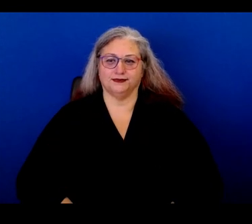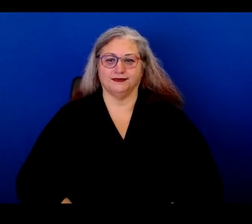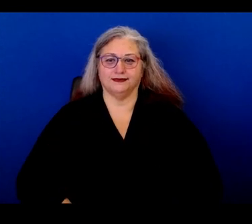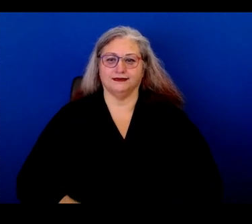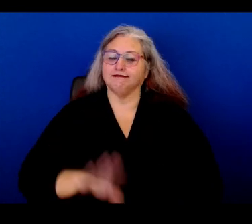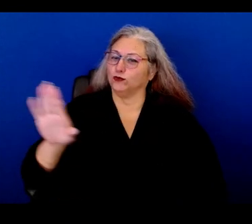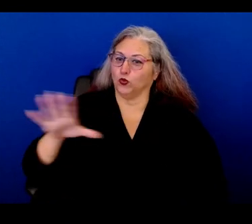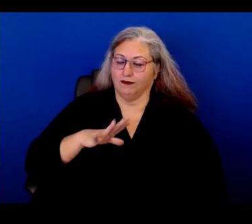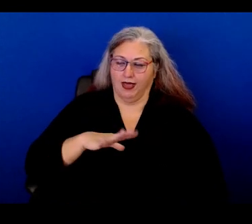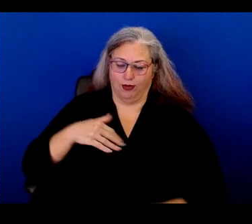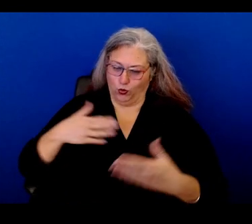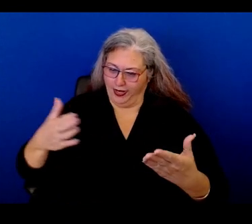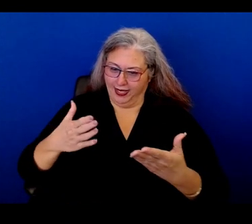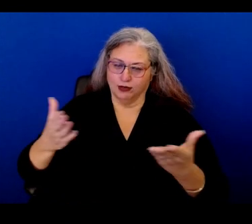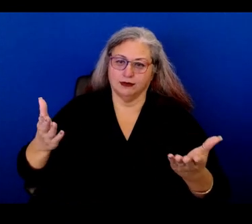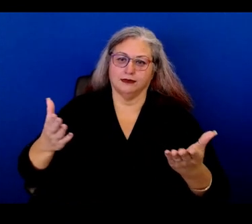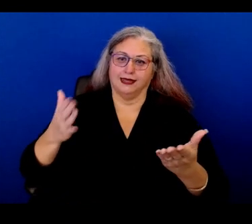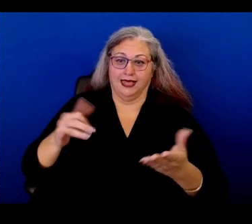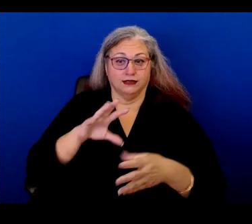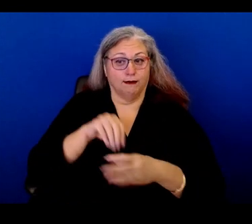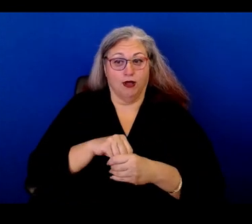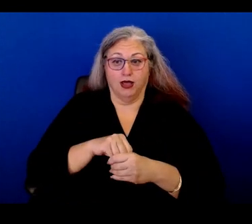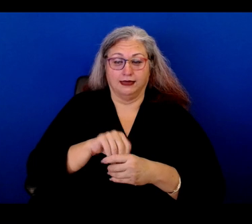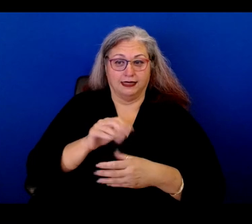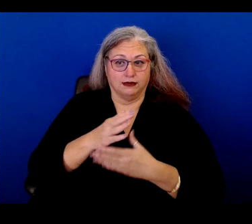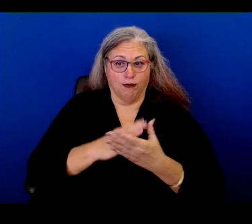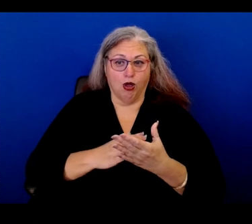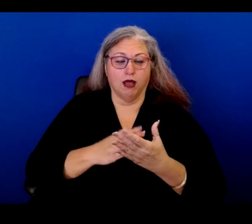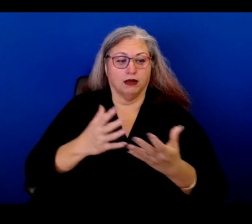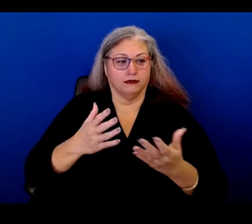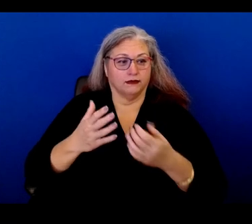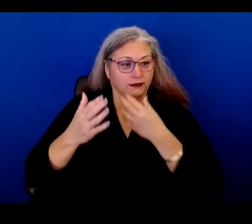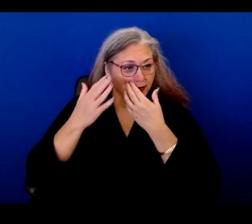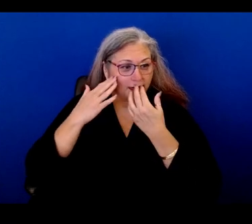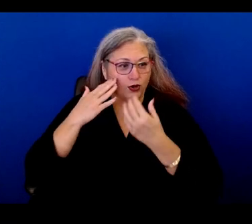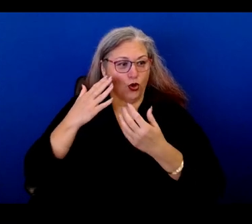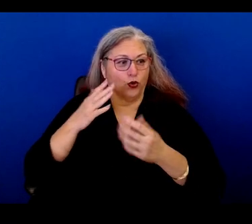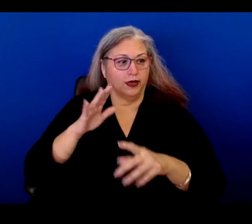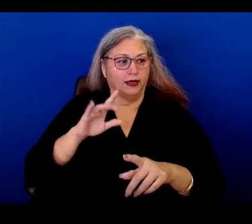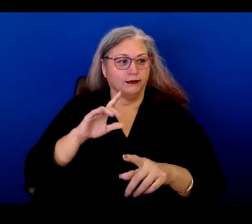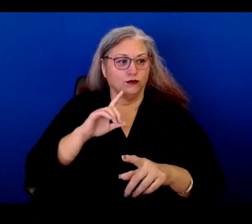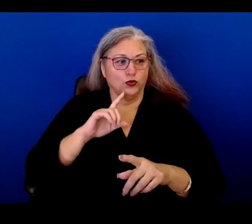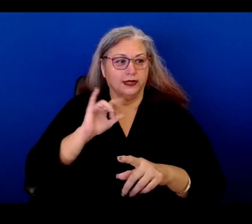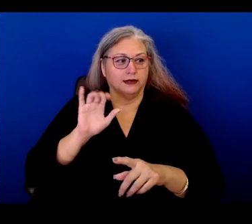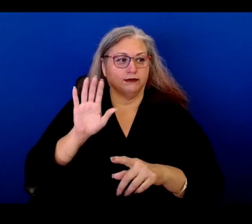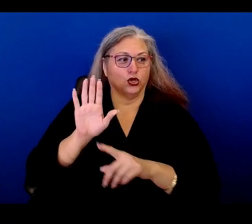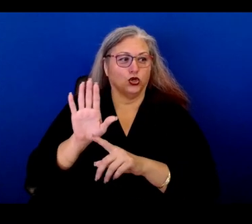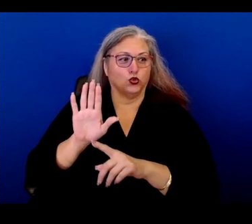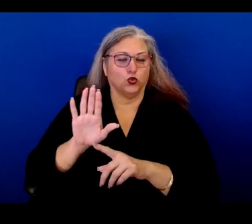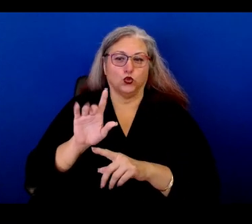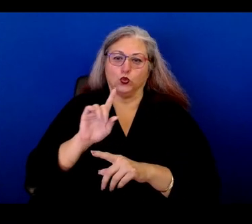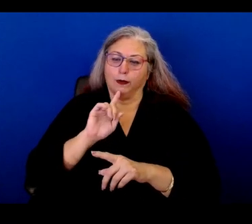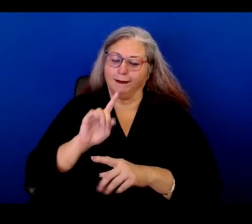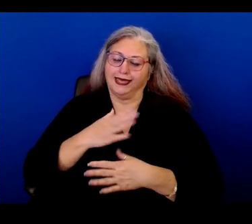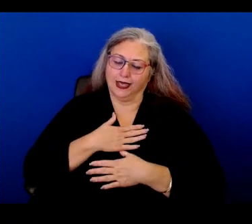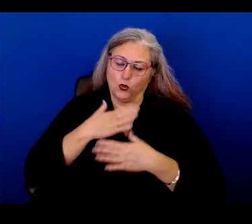And you're fine. We're here with you. That's part of it. It's part of the, you know, really you're being so